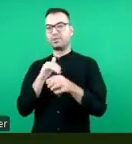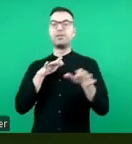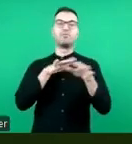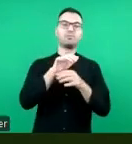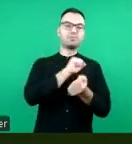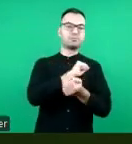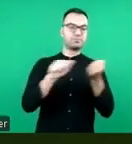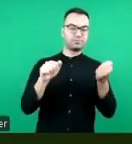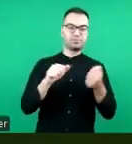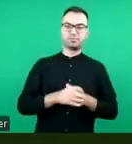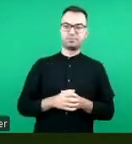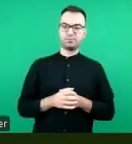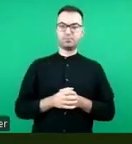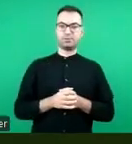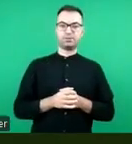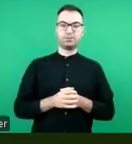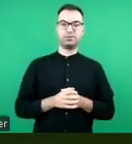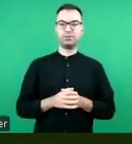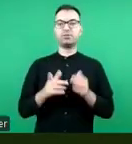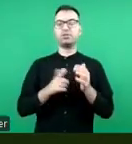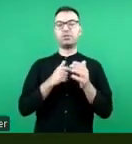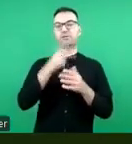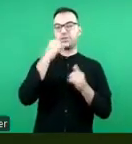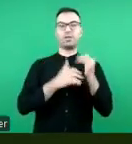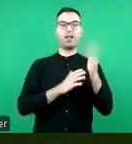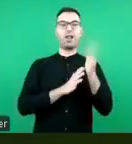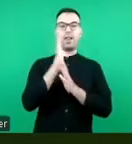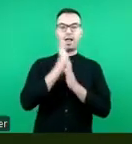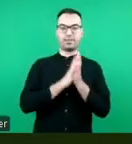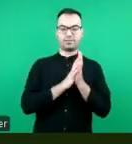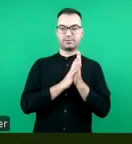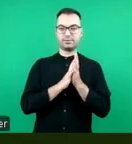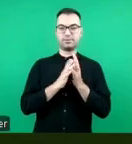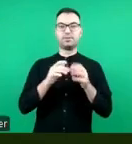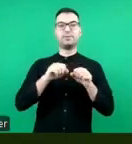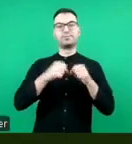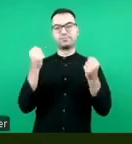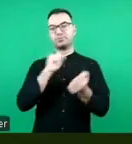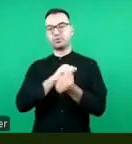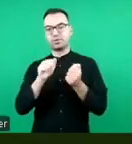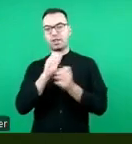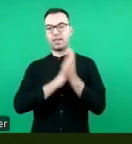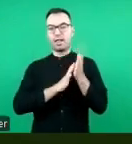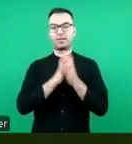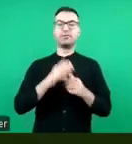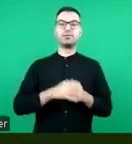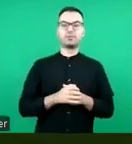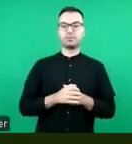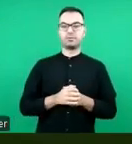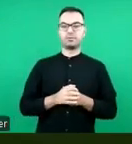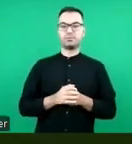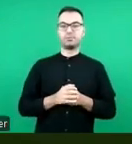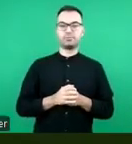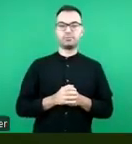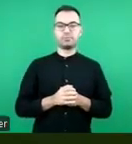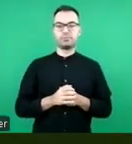we have are usually either forest and disturbed forest or disturbed forest and logged forest, but we